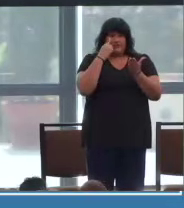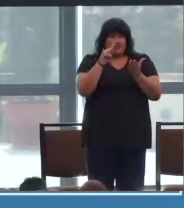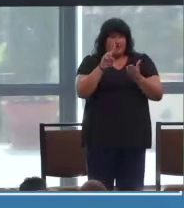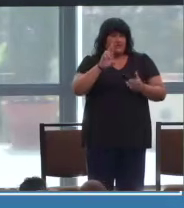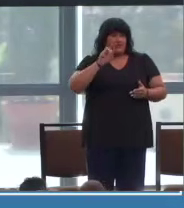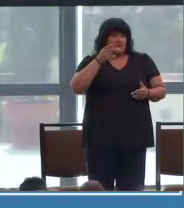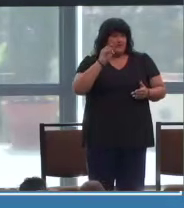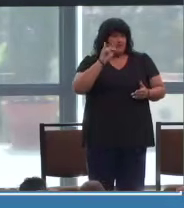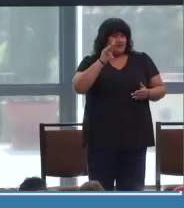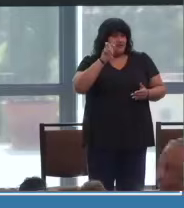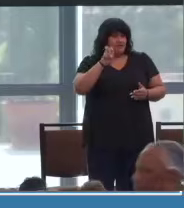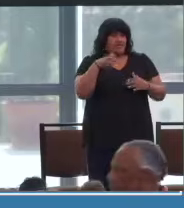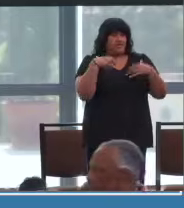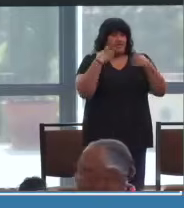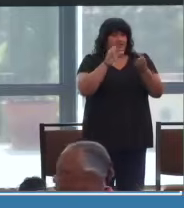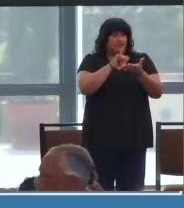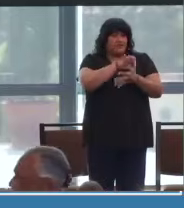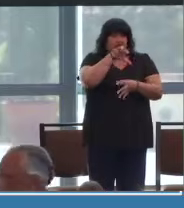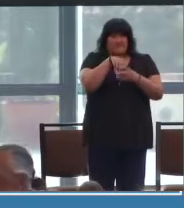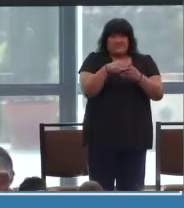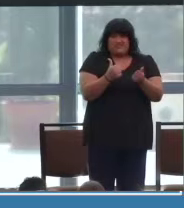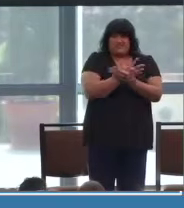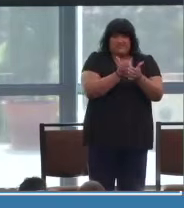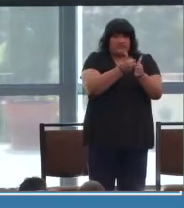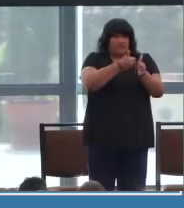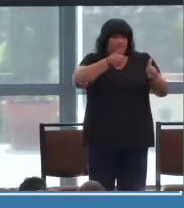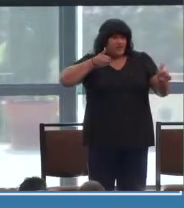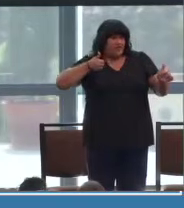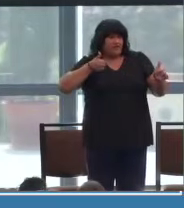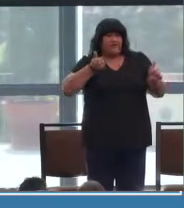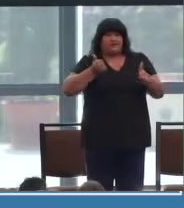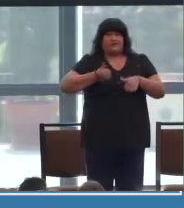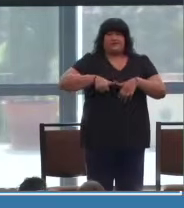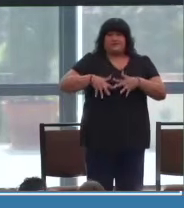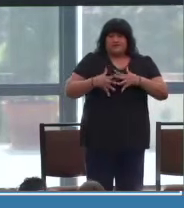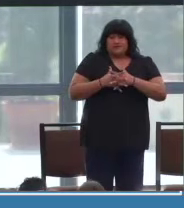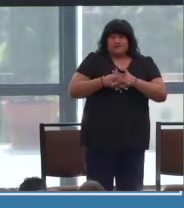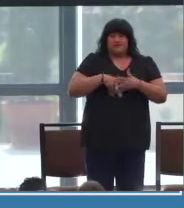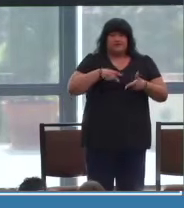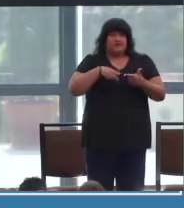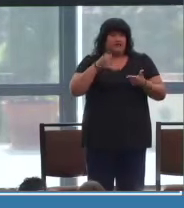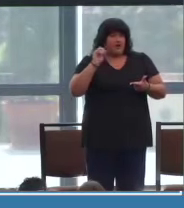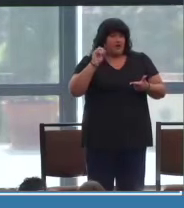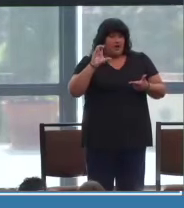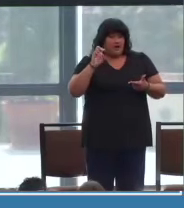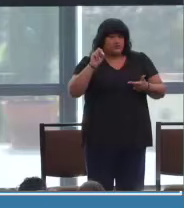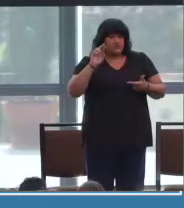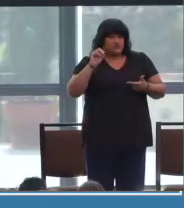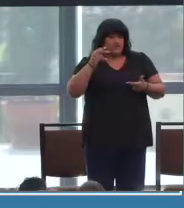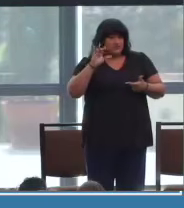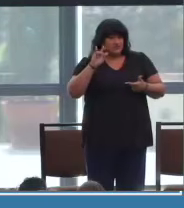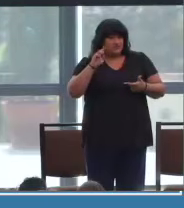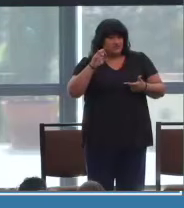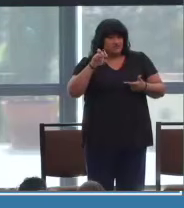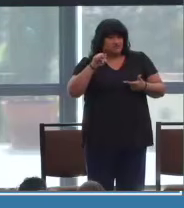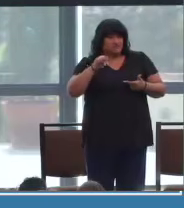covers everything from, avoiding pregnancy with contraception to treating menopause. Now, I